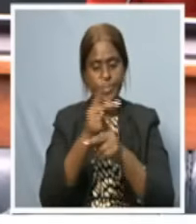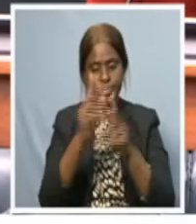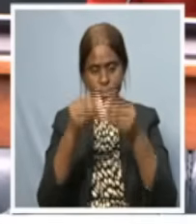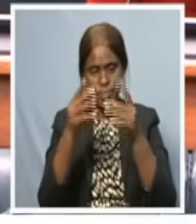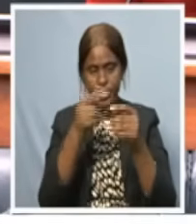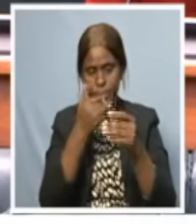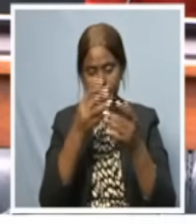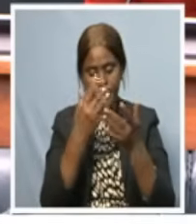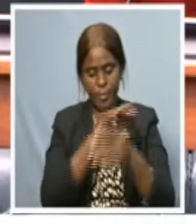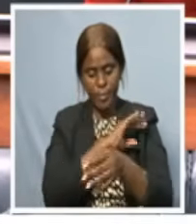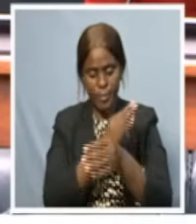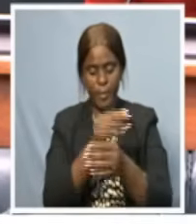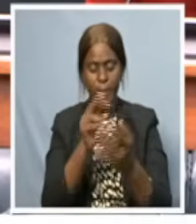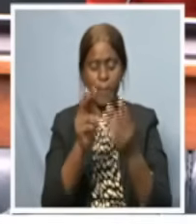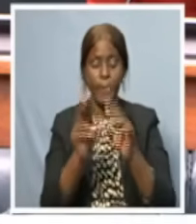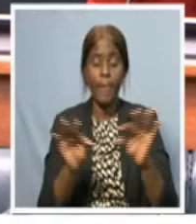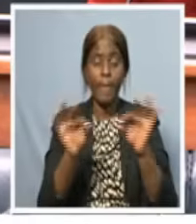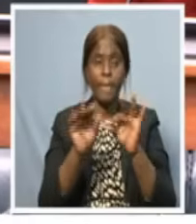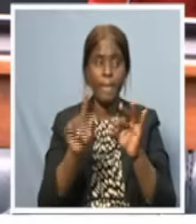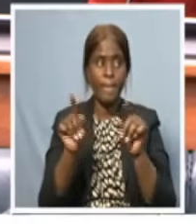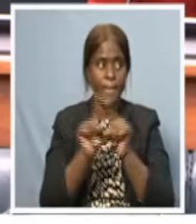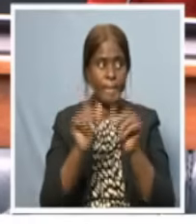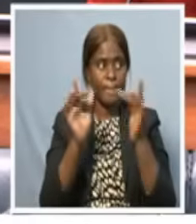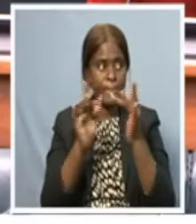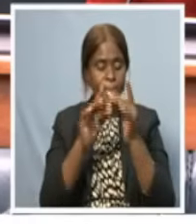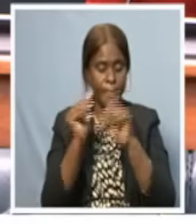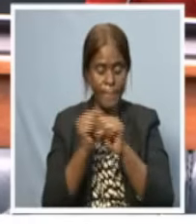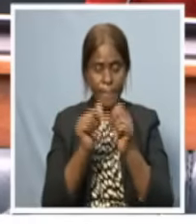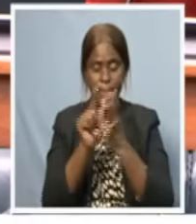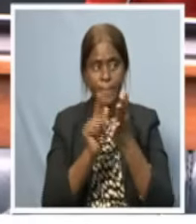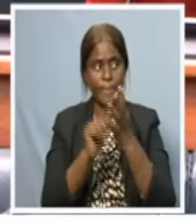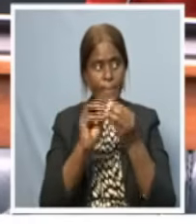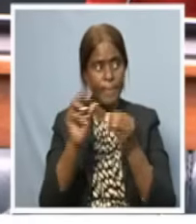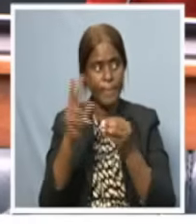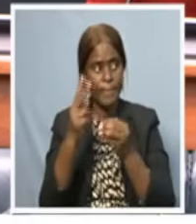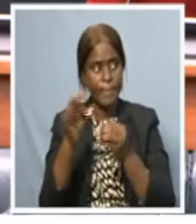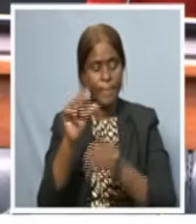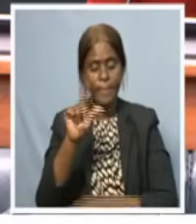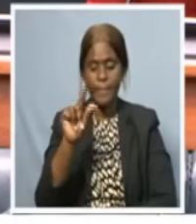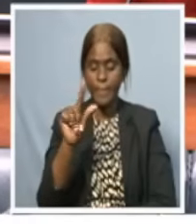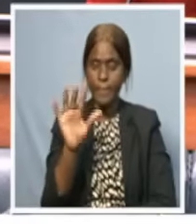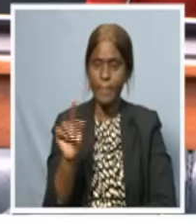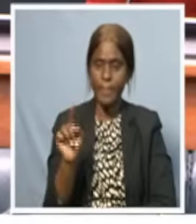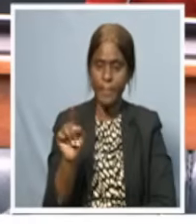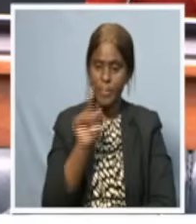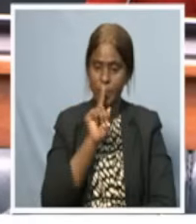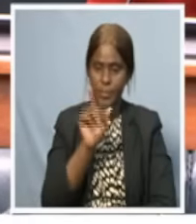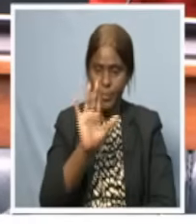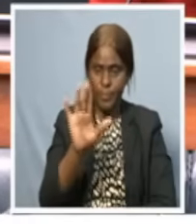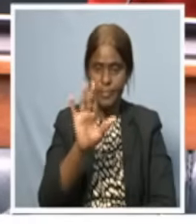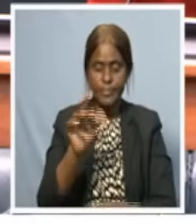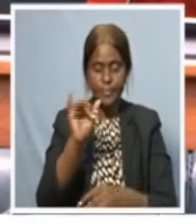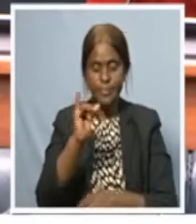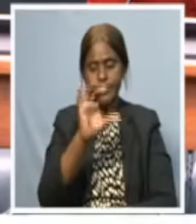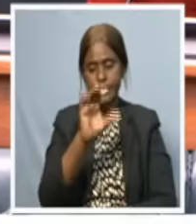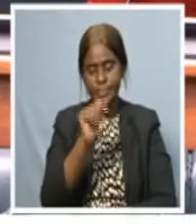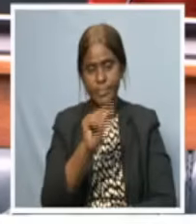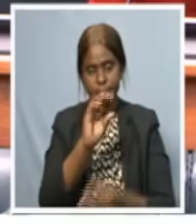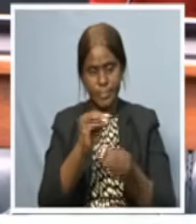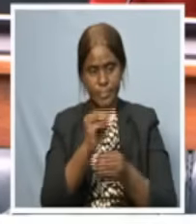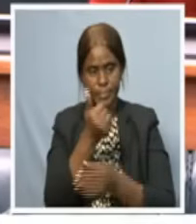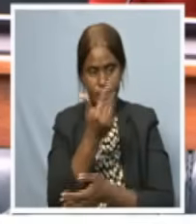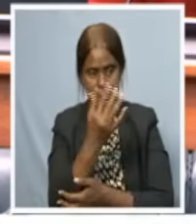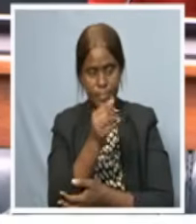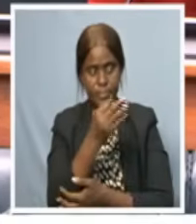caregivers mandatory reporters. The Cyber Security Act number 3 of 2025, the ICT Act